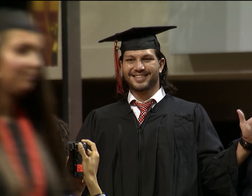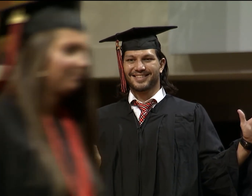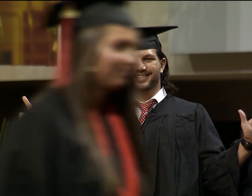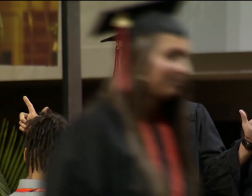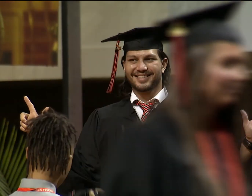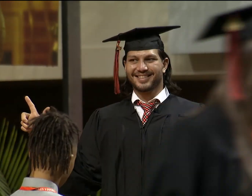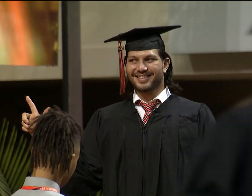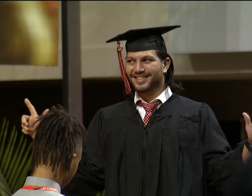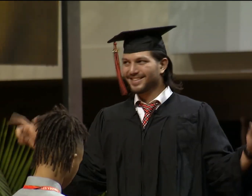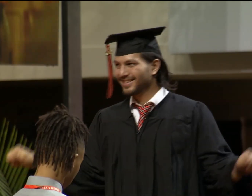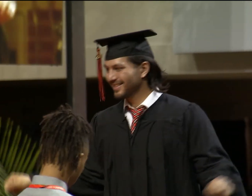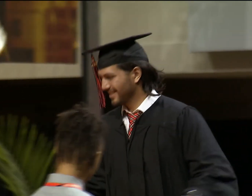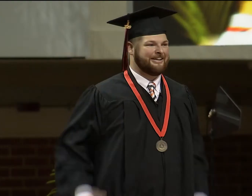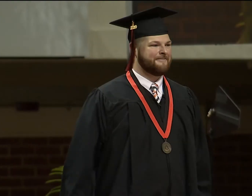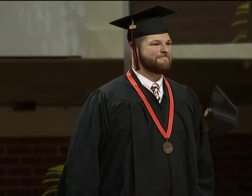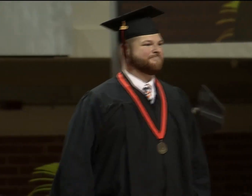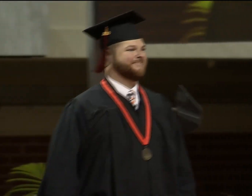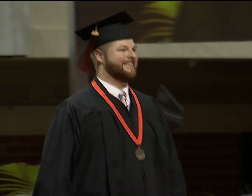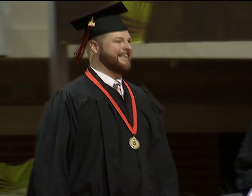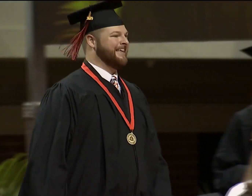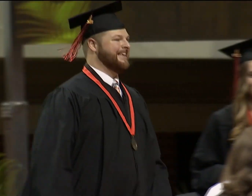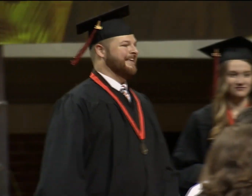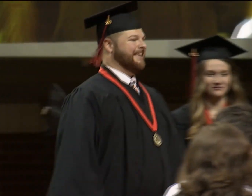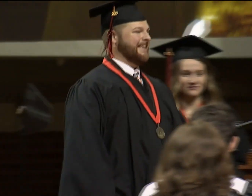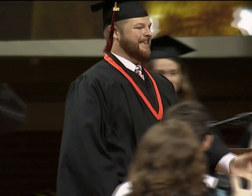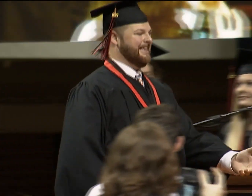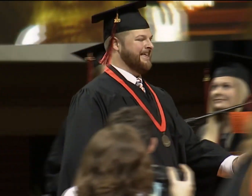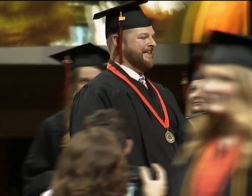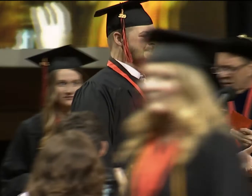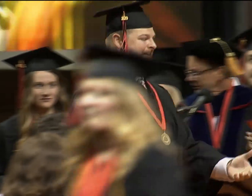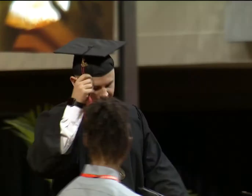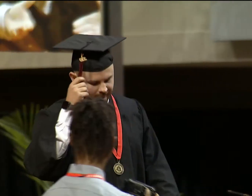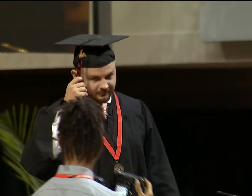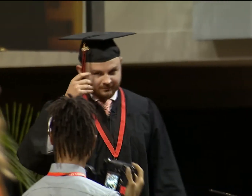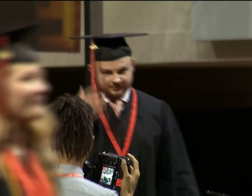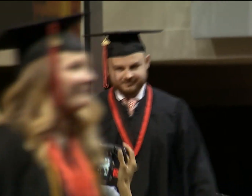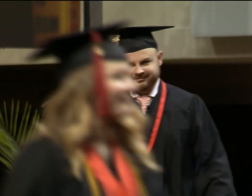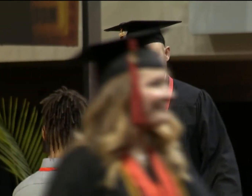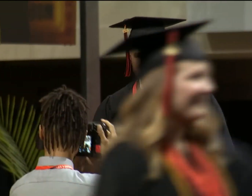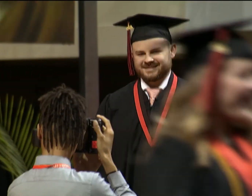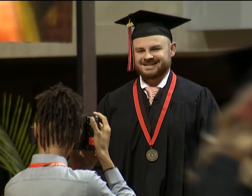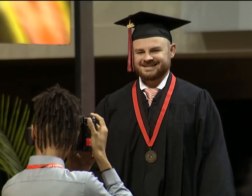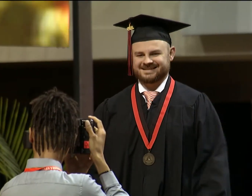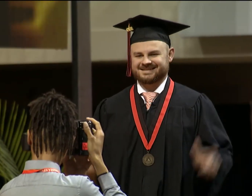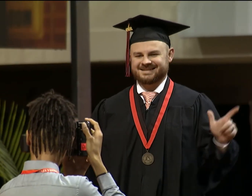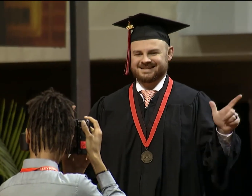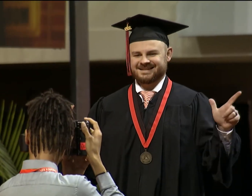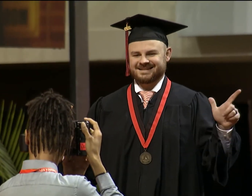Roger Arunzak Smith. Kevin Lanier.